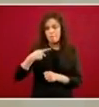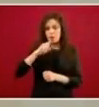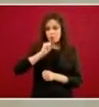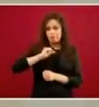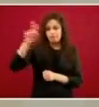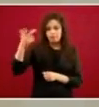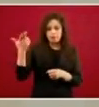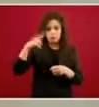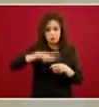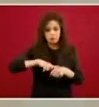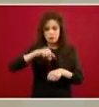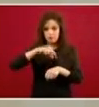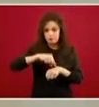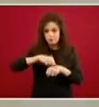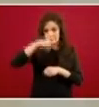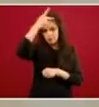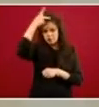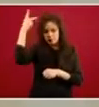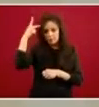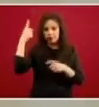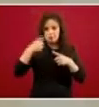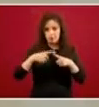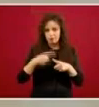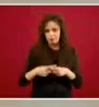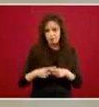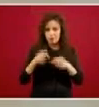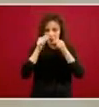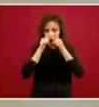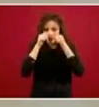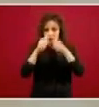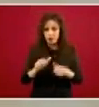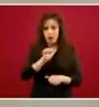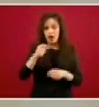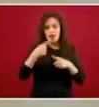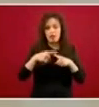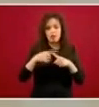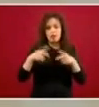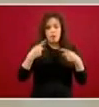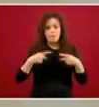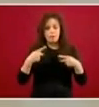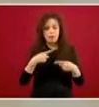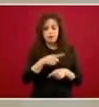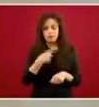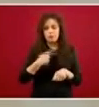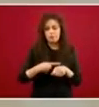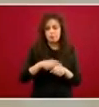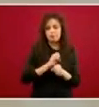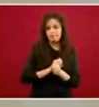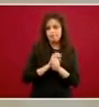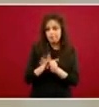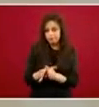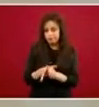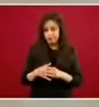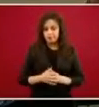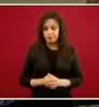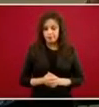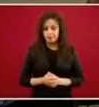We make a calling to trust the work of our medical practitioners.